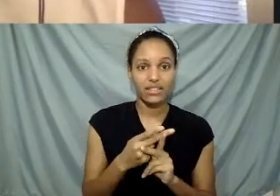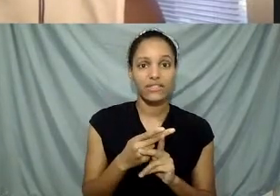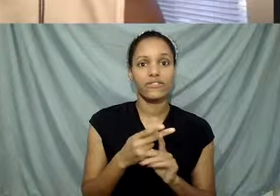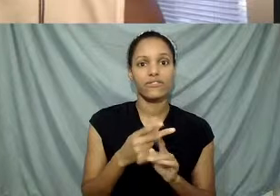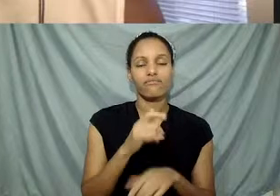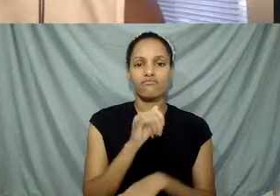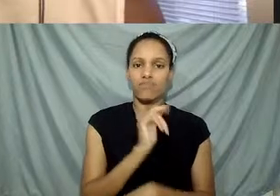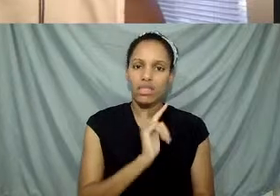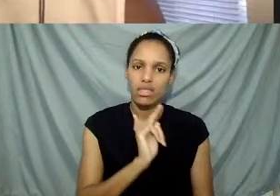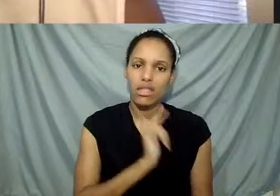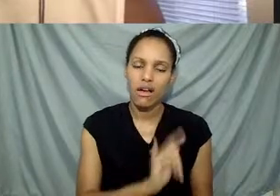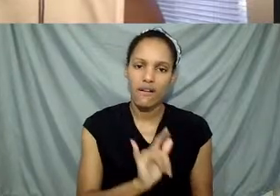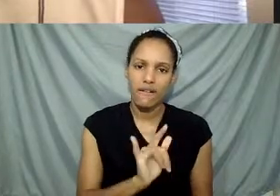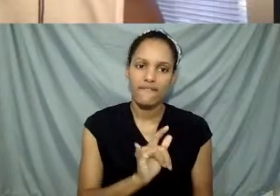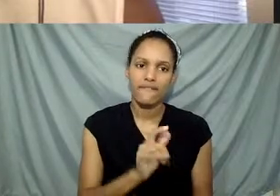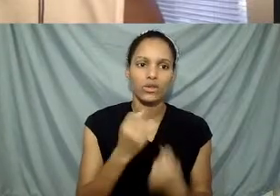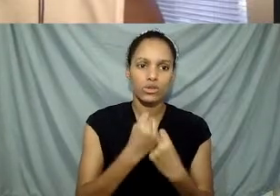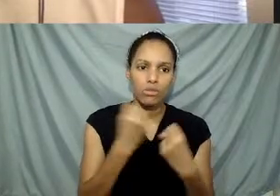love,